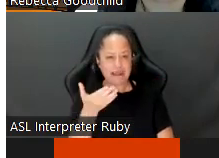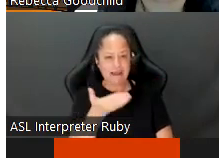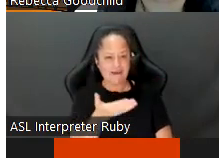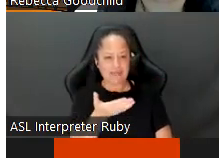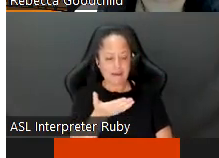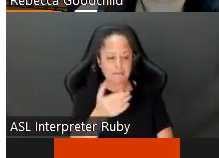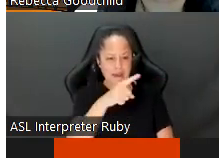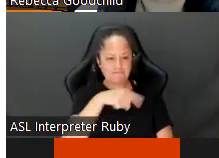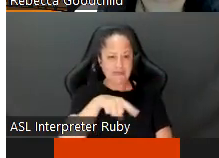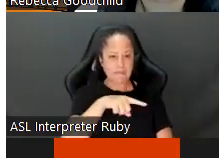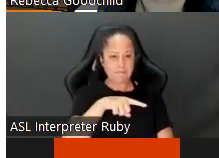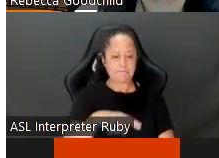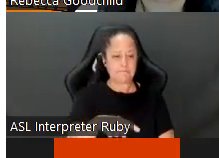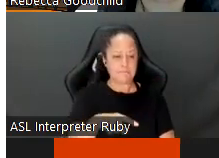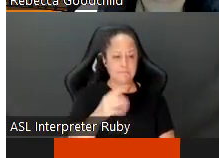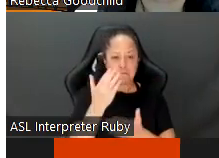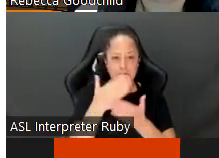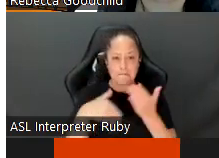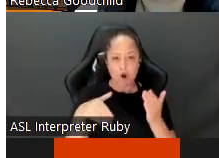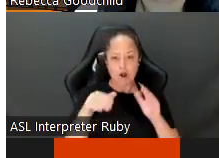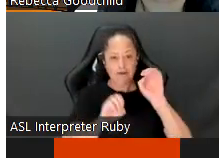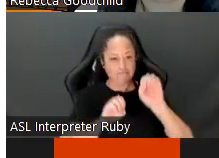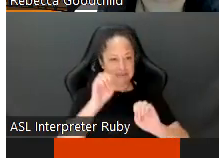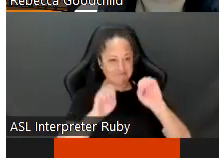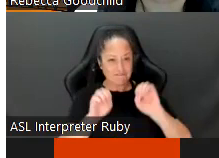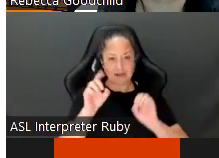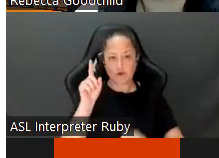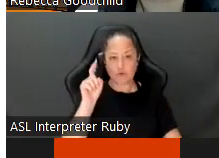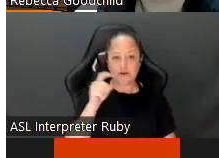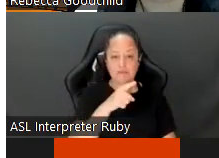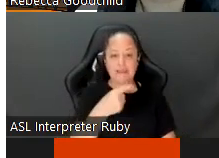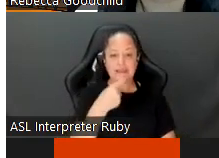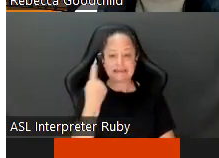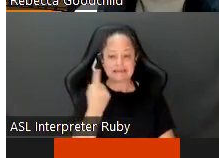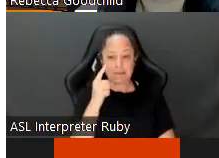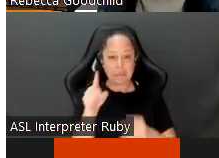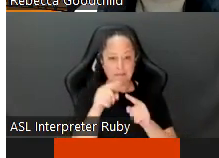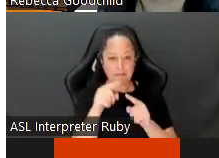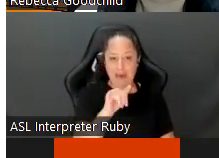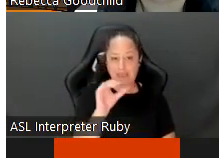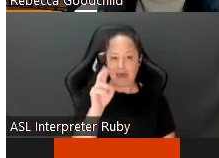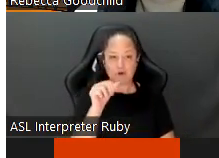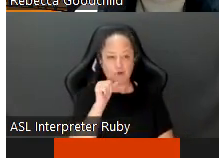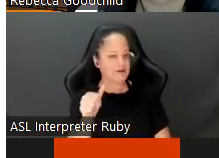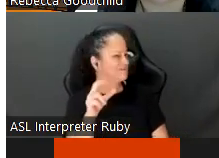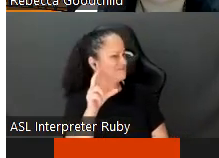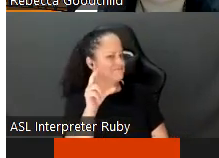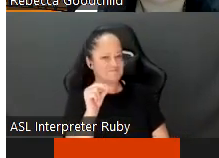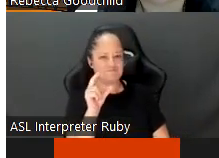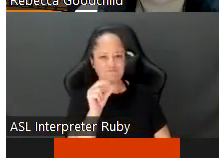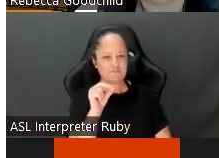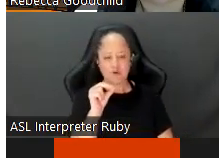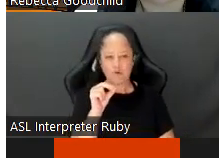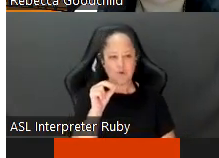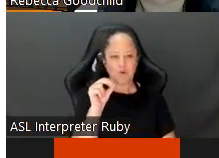it like is part of the evaluation? Like they can say something about it or no? No, they Oh. cannot,